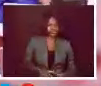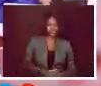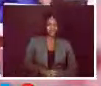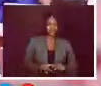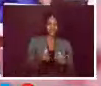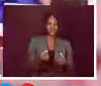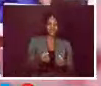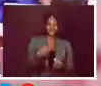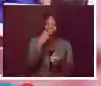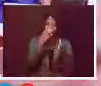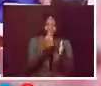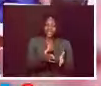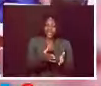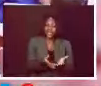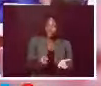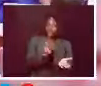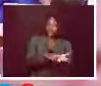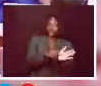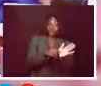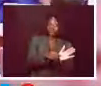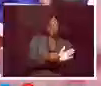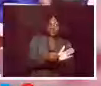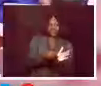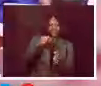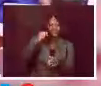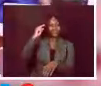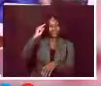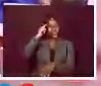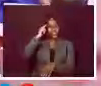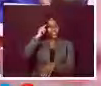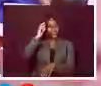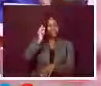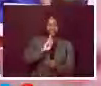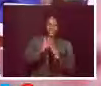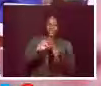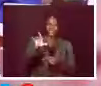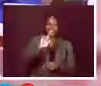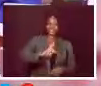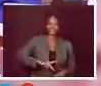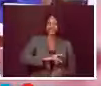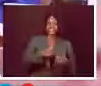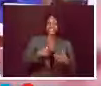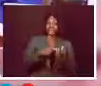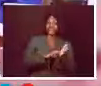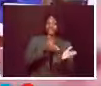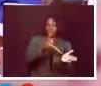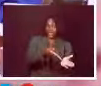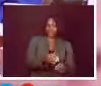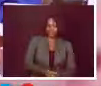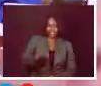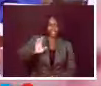did. And Mr. Speaker, the records of this House, that's why I'm emphasizing on 8th Parliament, is there to show. When it came to the